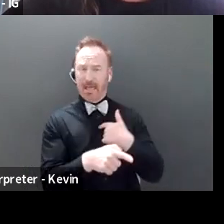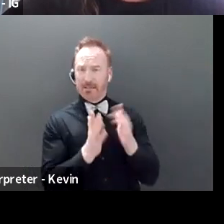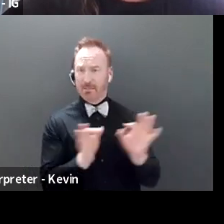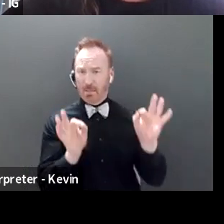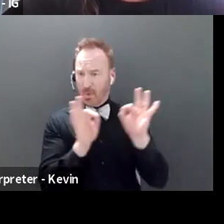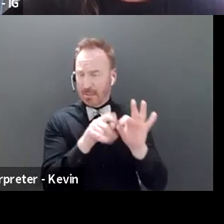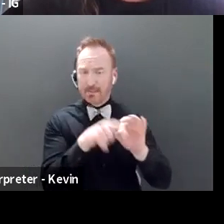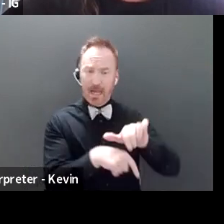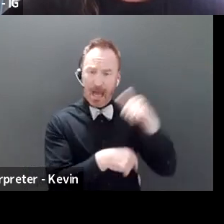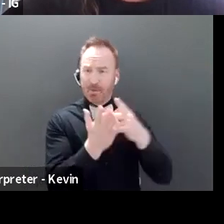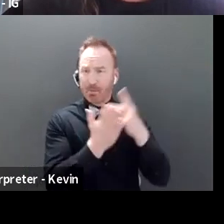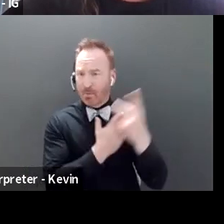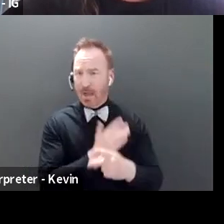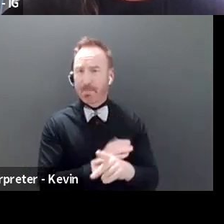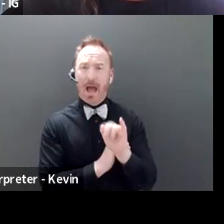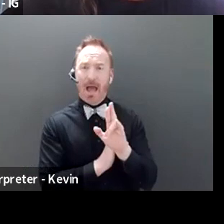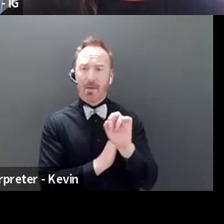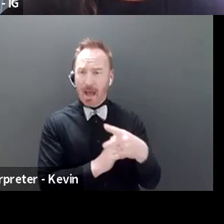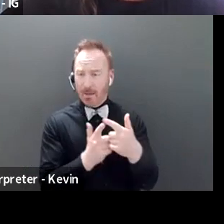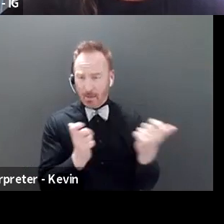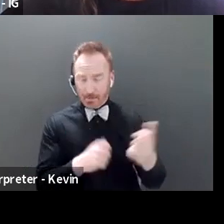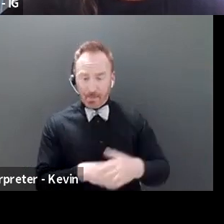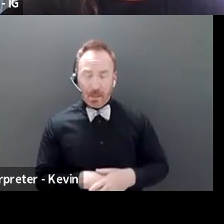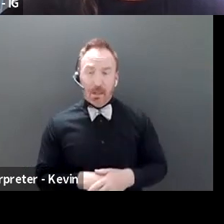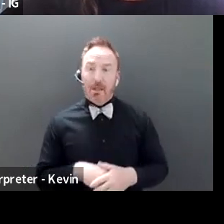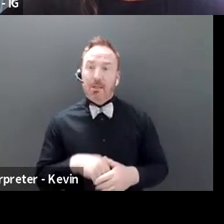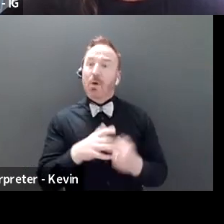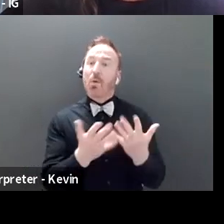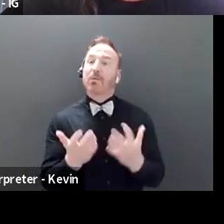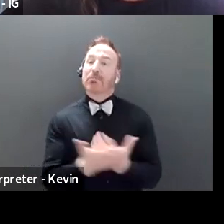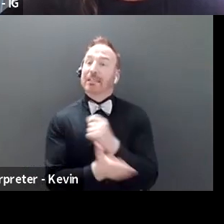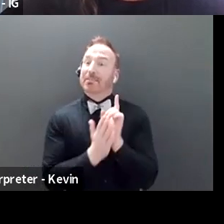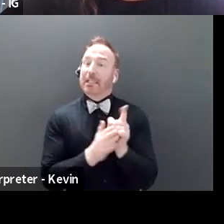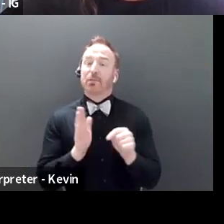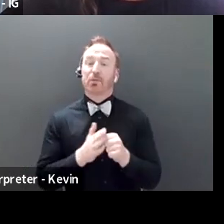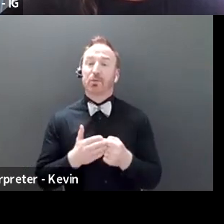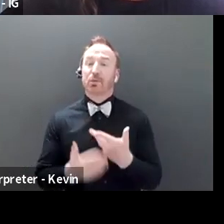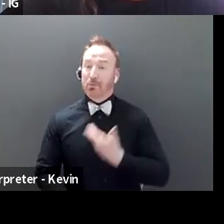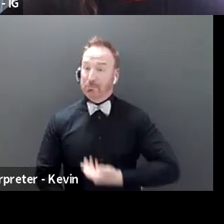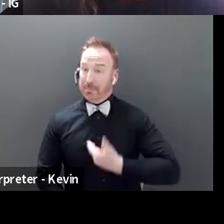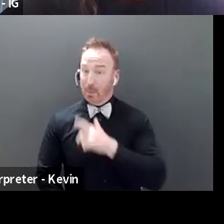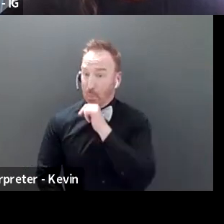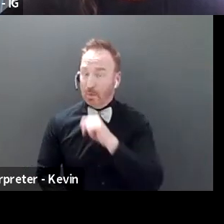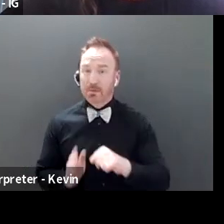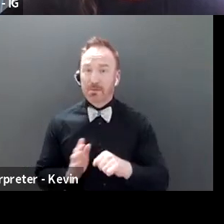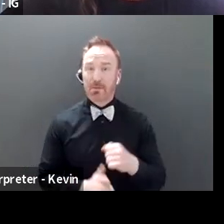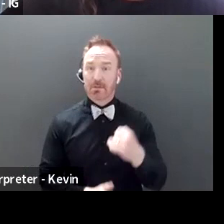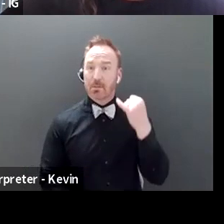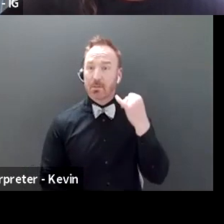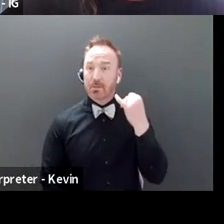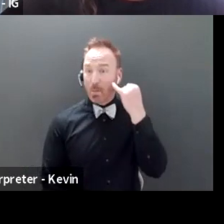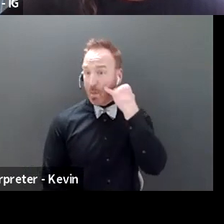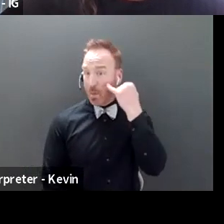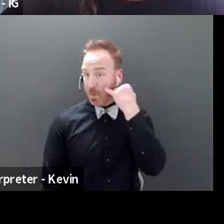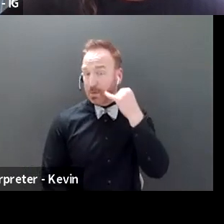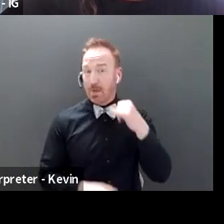other programs like IRAP. So I just wanted to take a minute to introduce myself. Should you have any questions for Amir or myself after